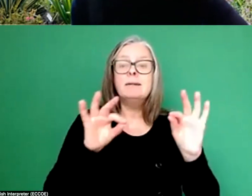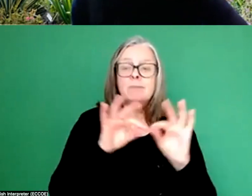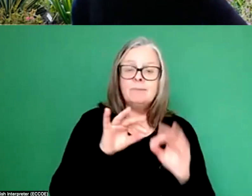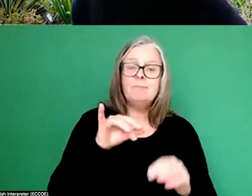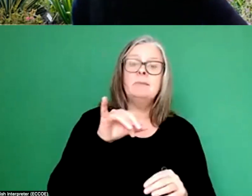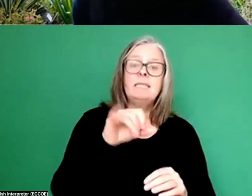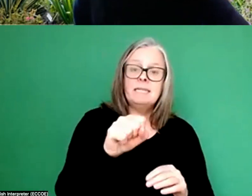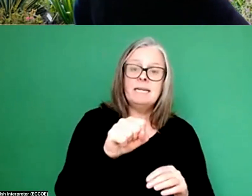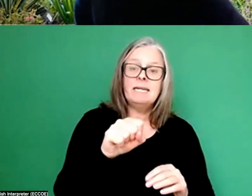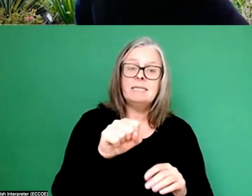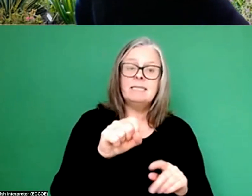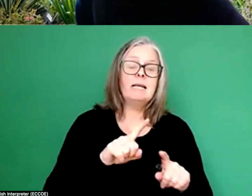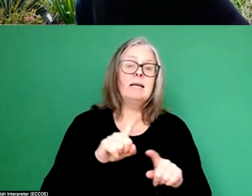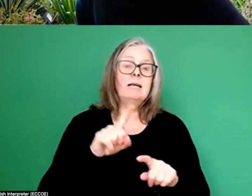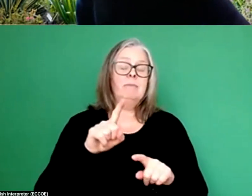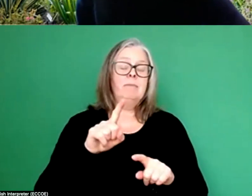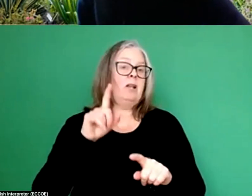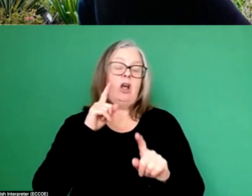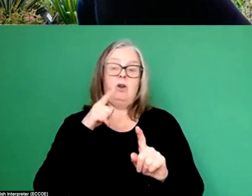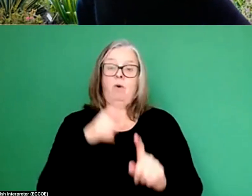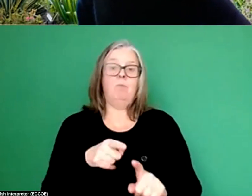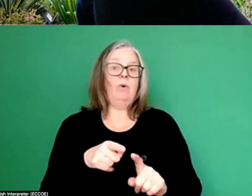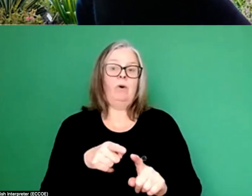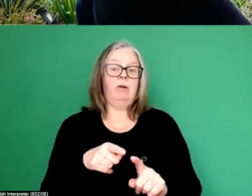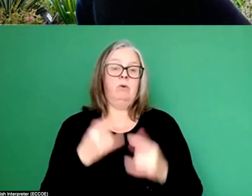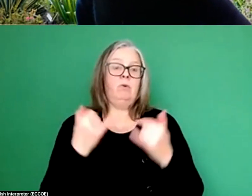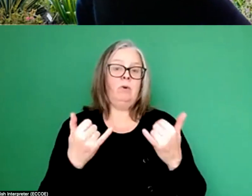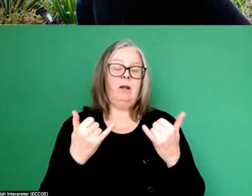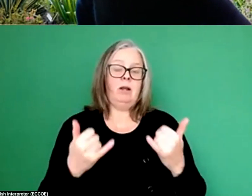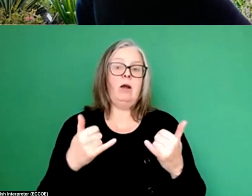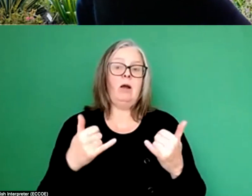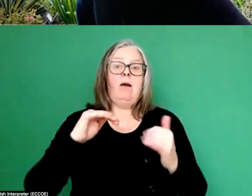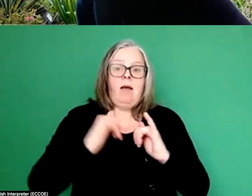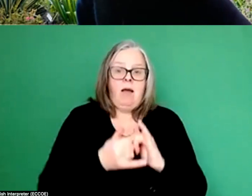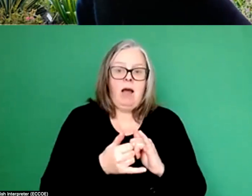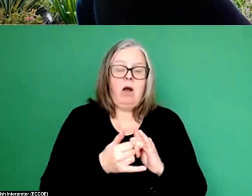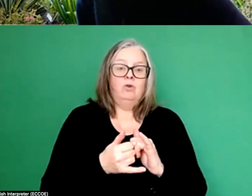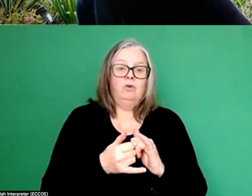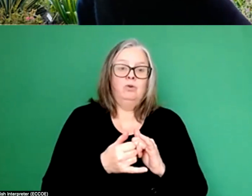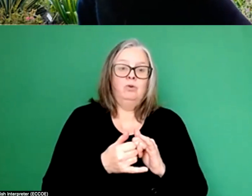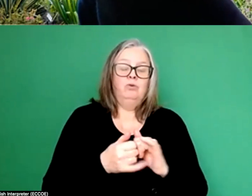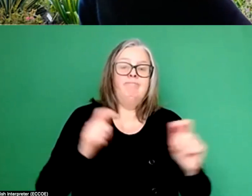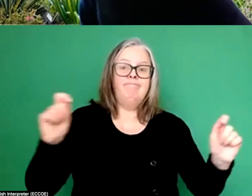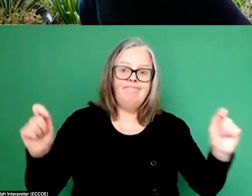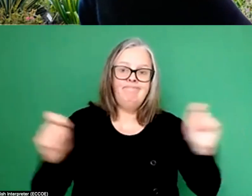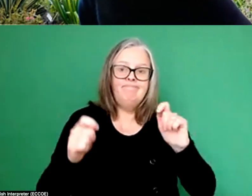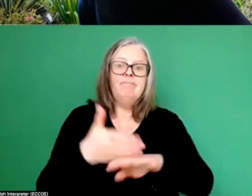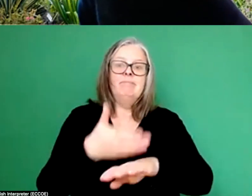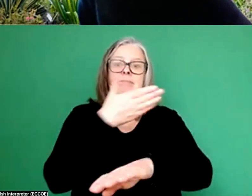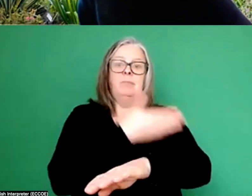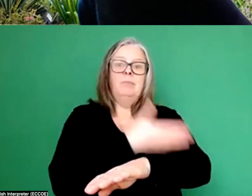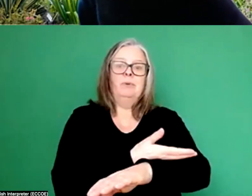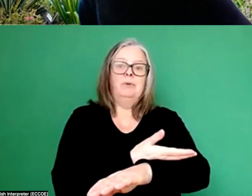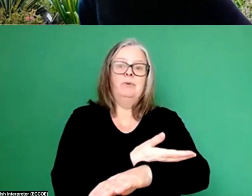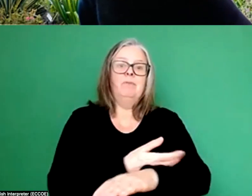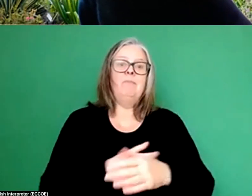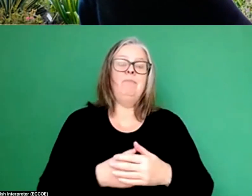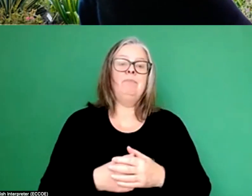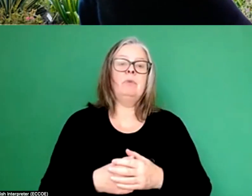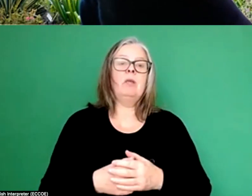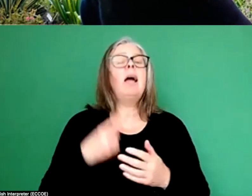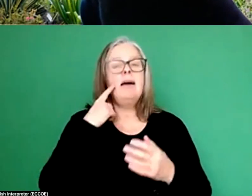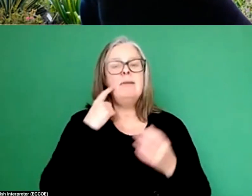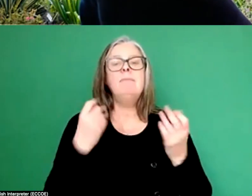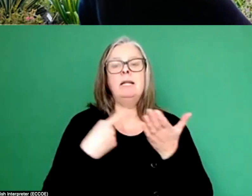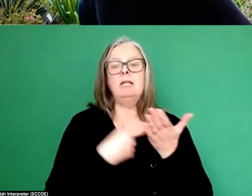but it can't, that's not the base of what's going to move, you know, in a big picture sense. I mean, I think there's a lot of discussions about, you know,